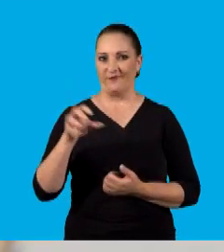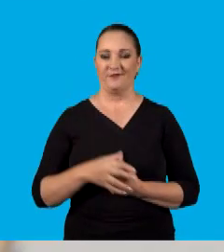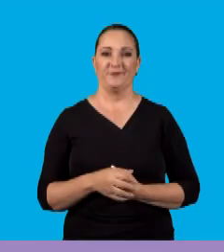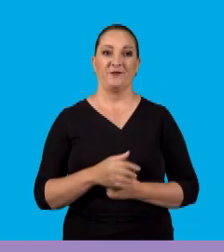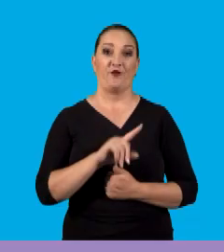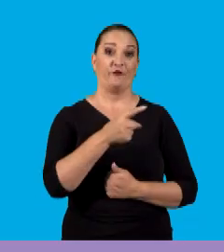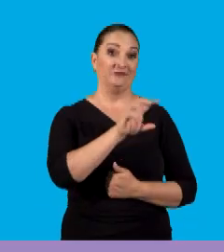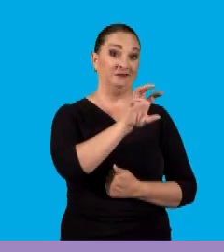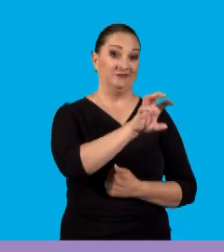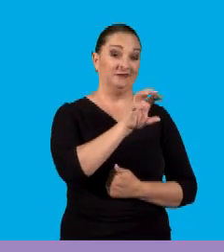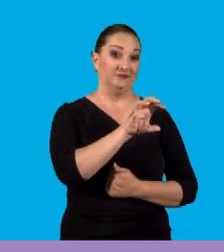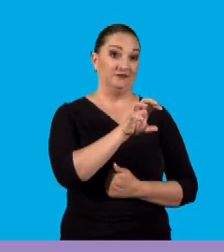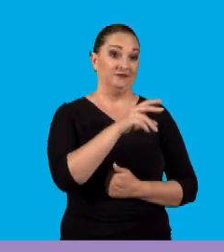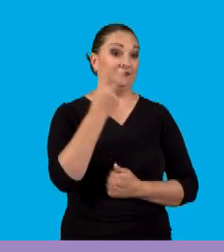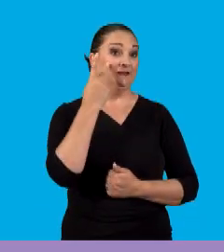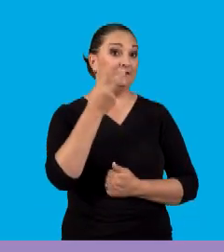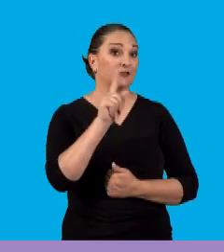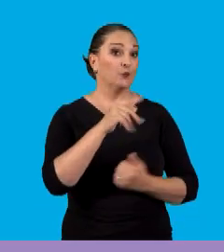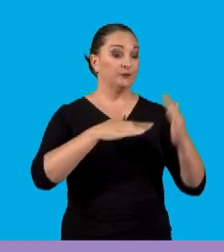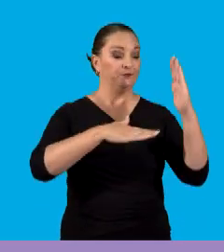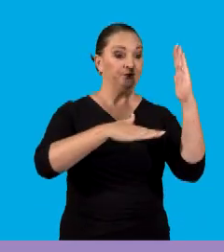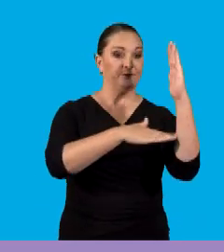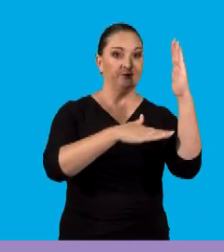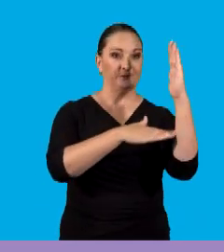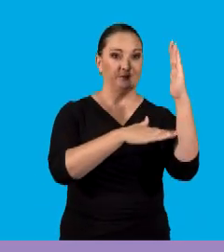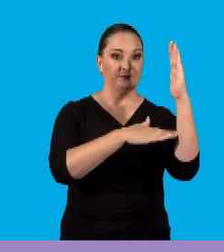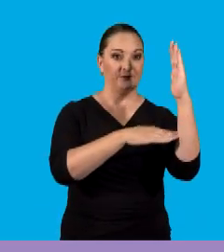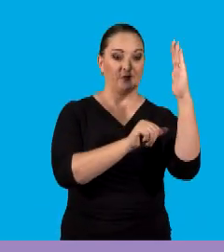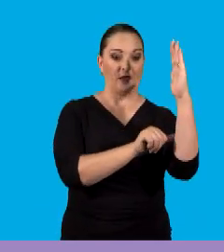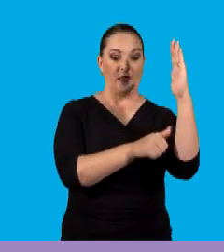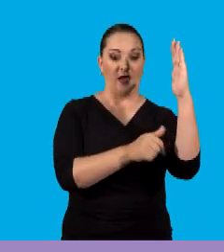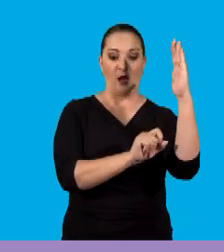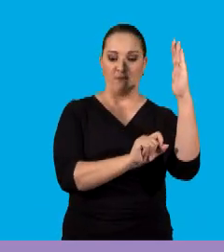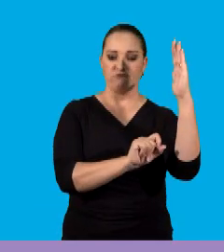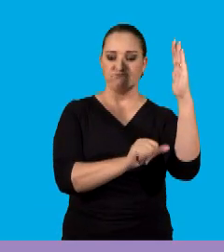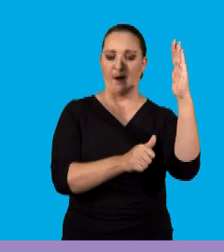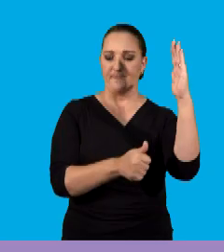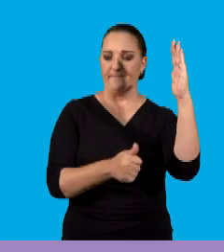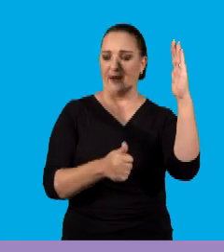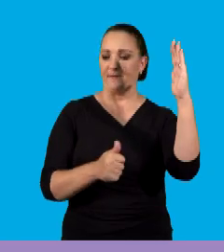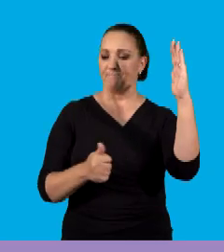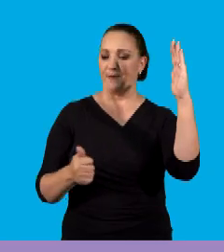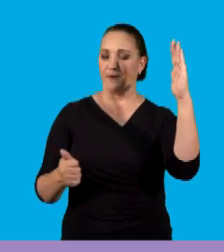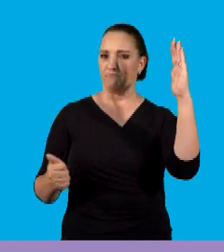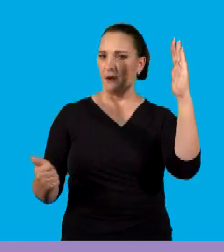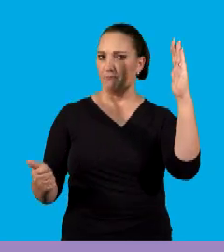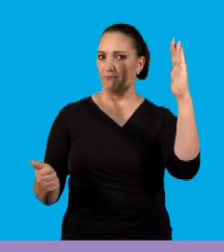are. So the first one there again, we can see that when we are increasing in